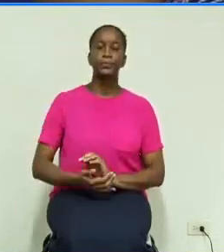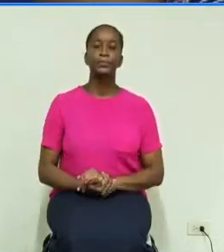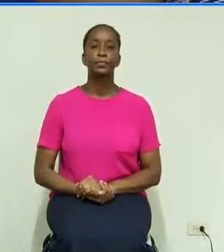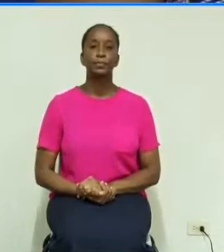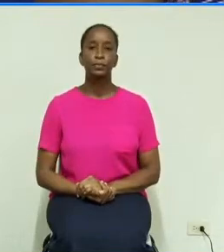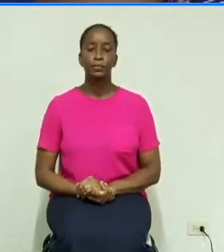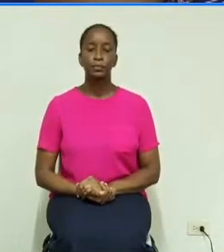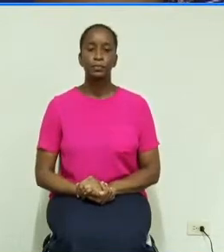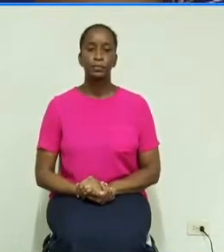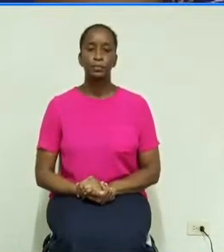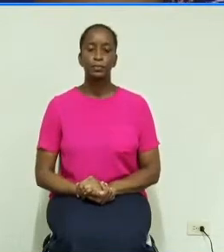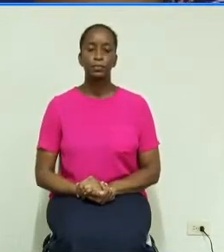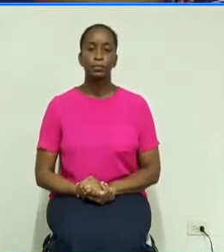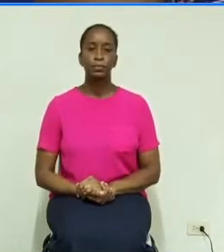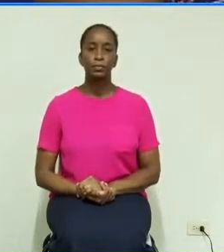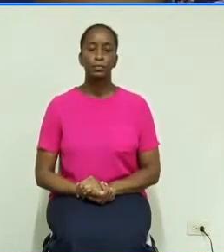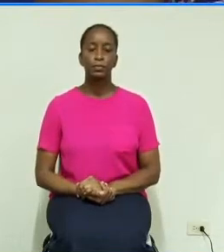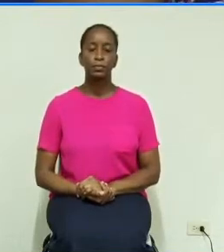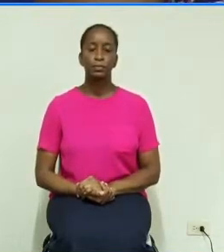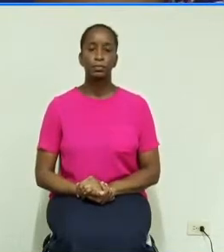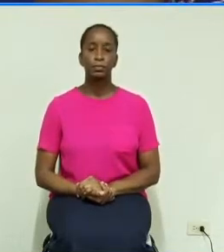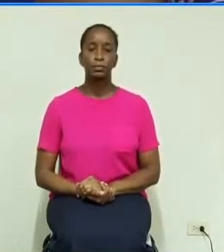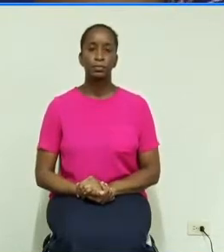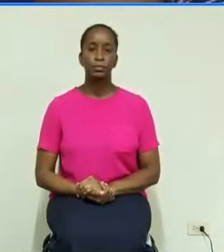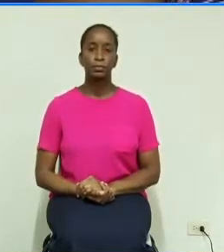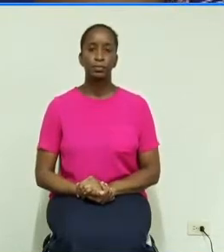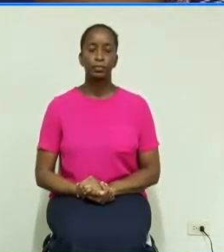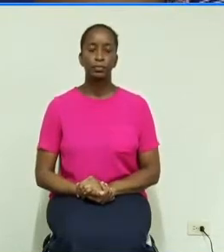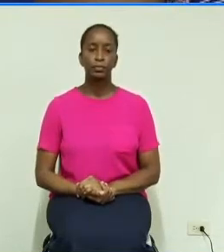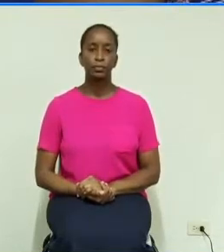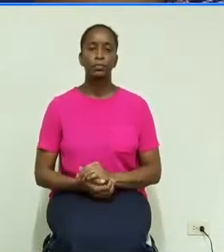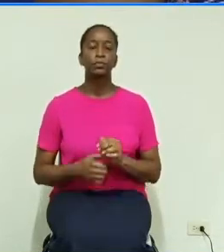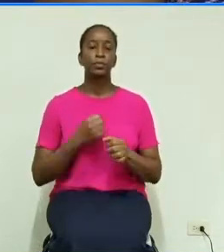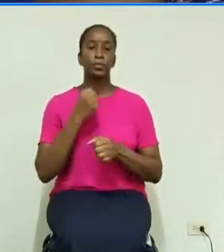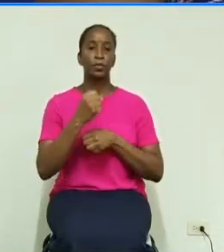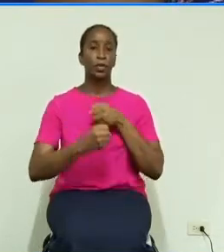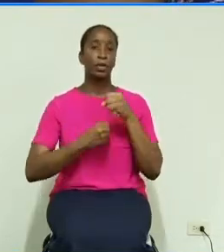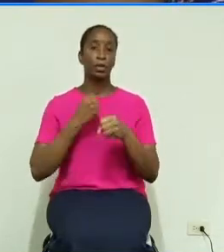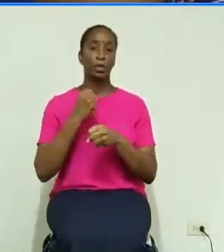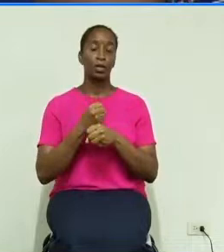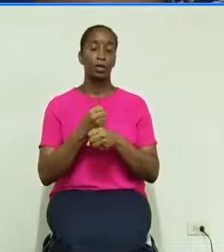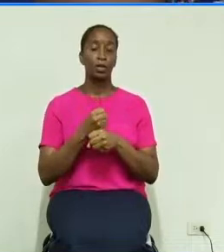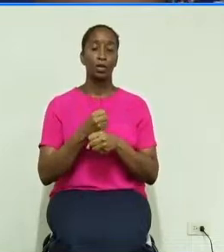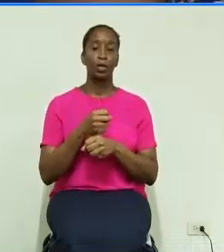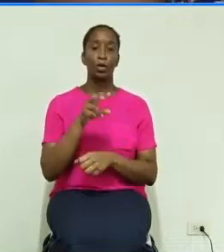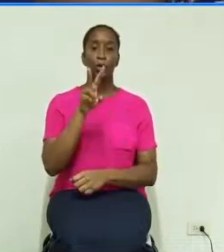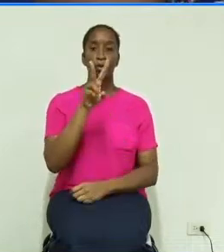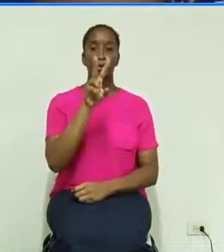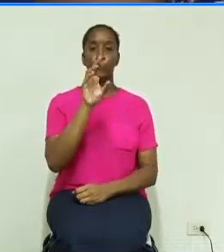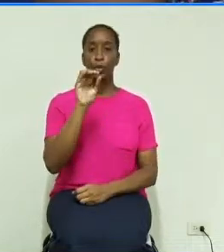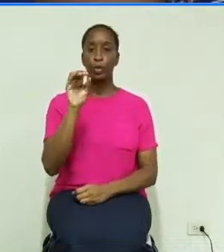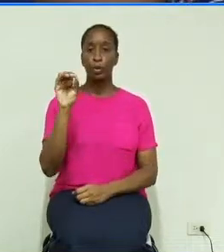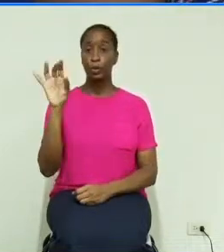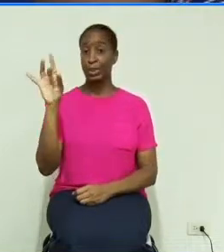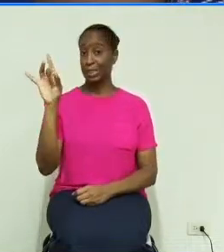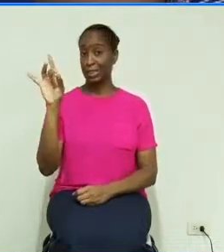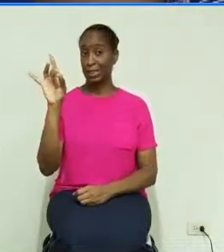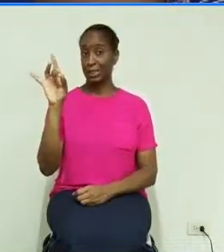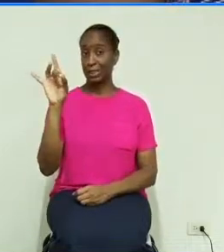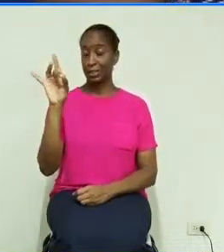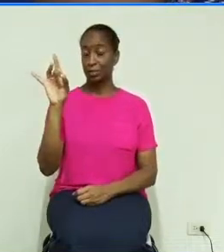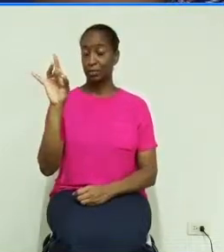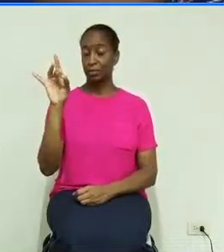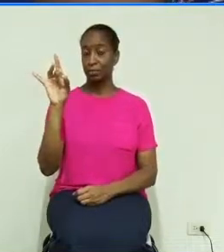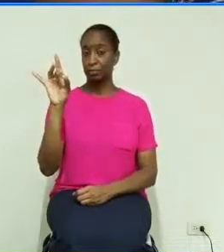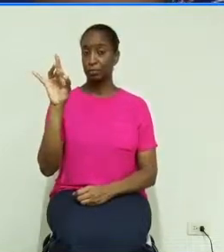me begin by saying, in 2008, I began a path that I had never anticipated,